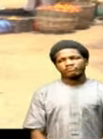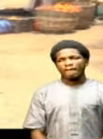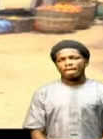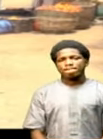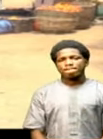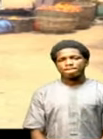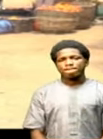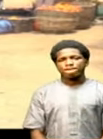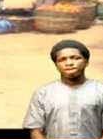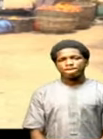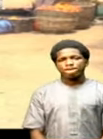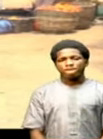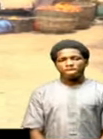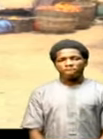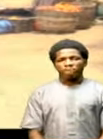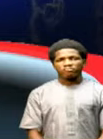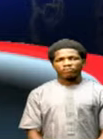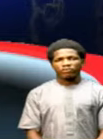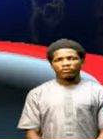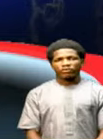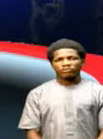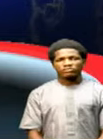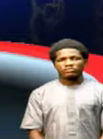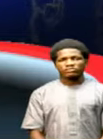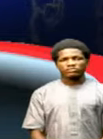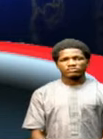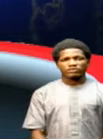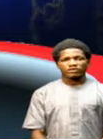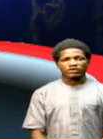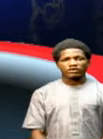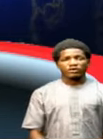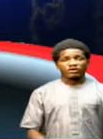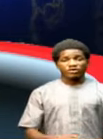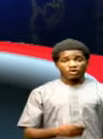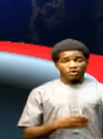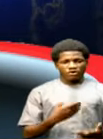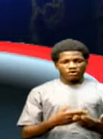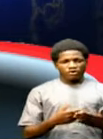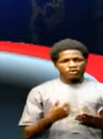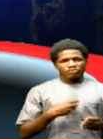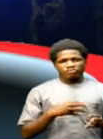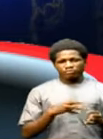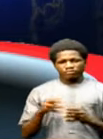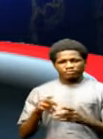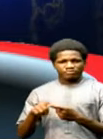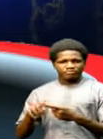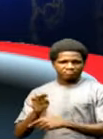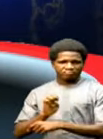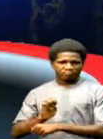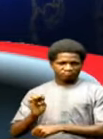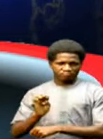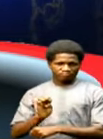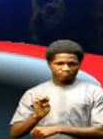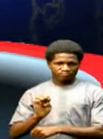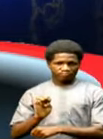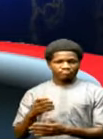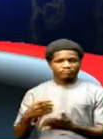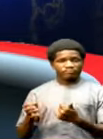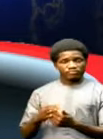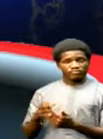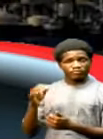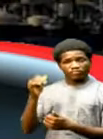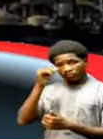Bosede Abel, NTA News. And from cash matters, we go to environment. Though African countries, including